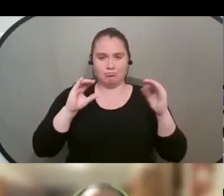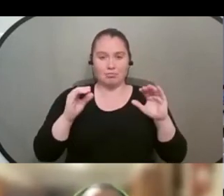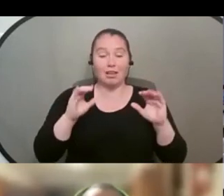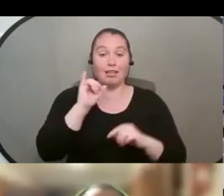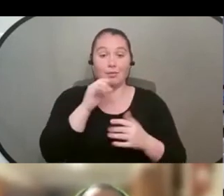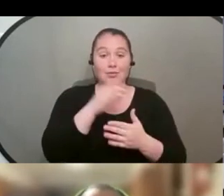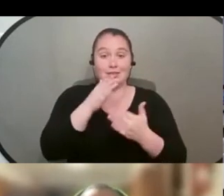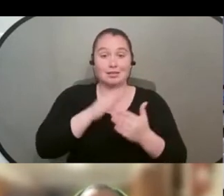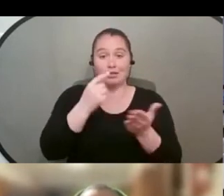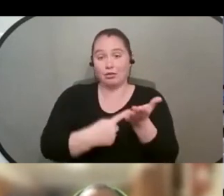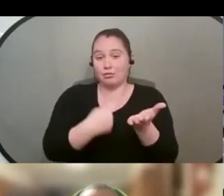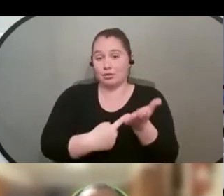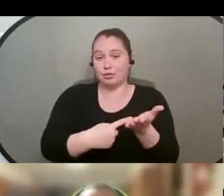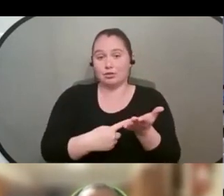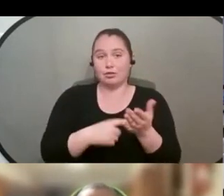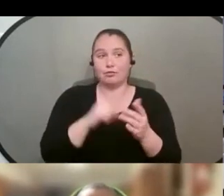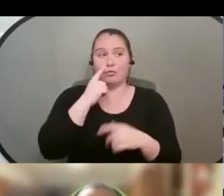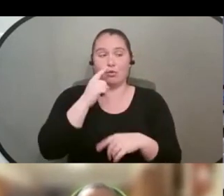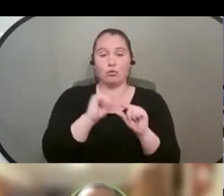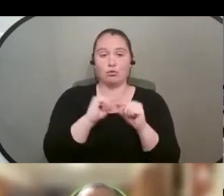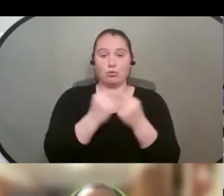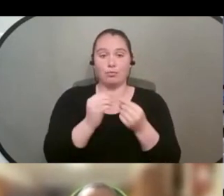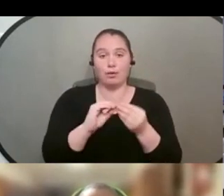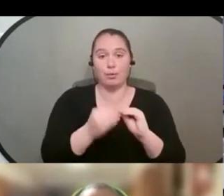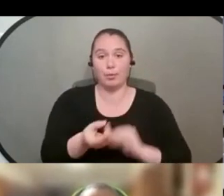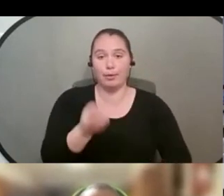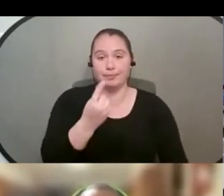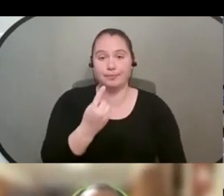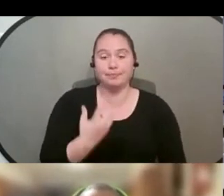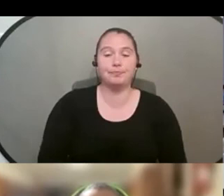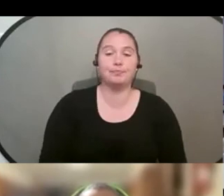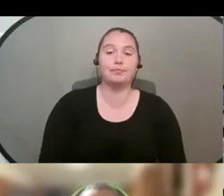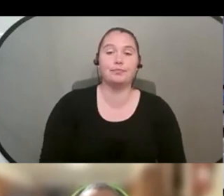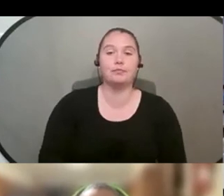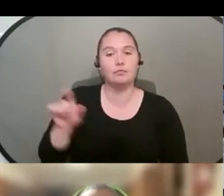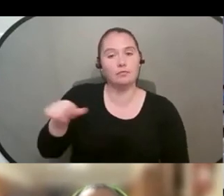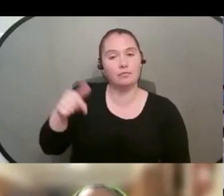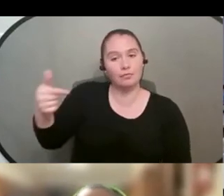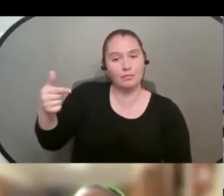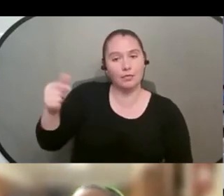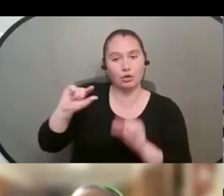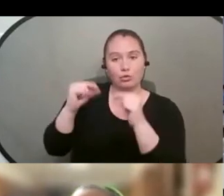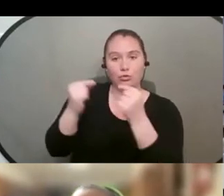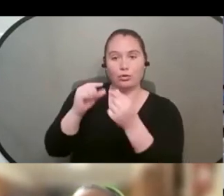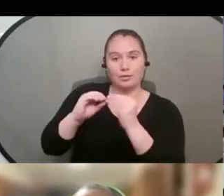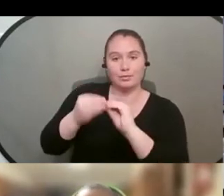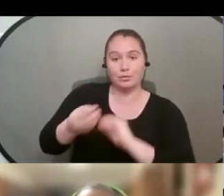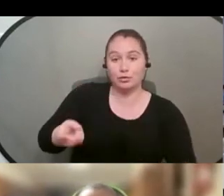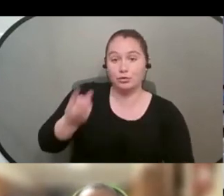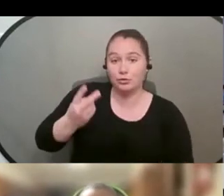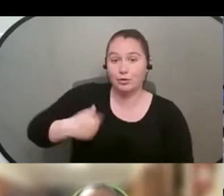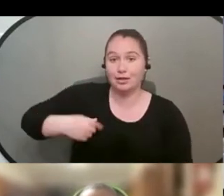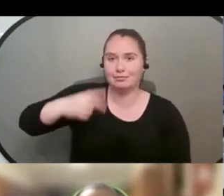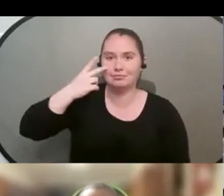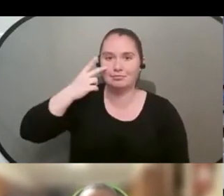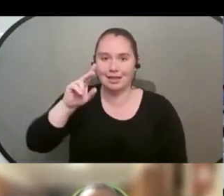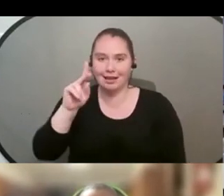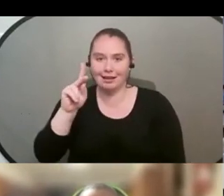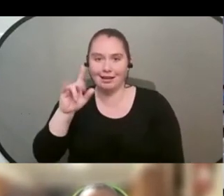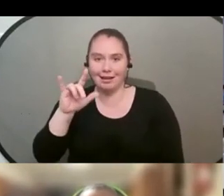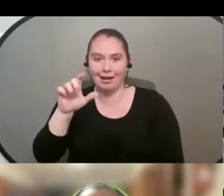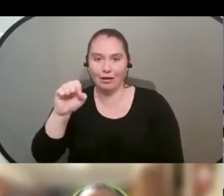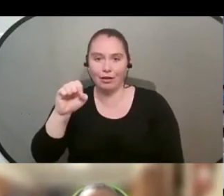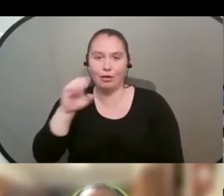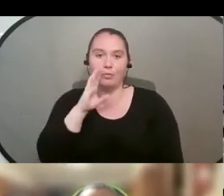ended the conversation for group number one. So group number two, I just see Kyle on the screen, so I'm going to pick him